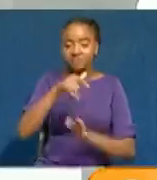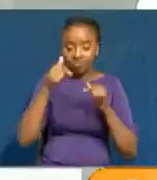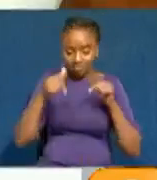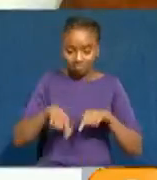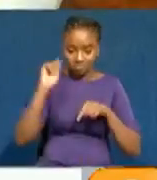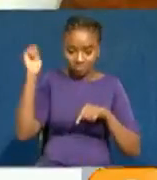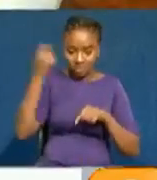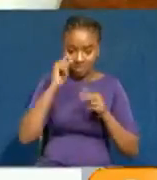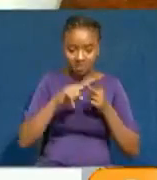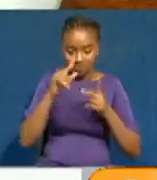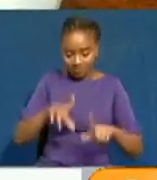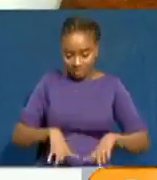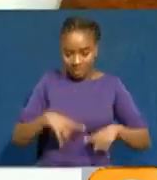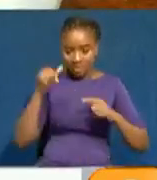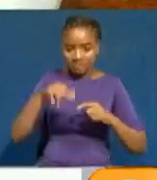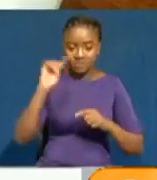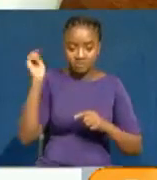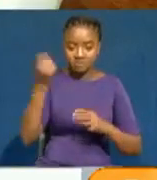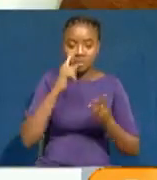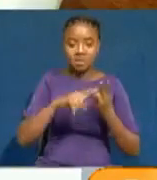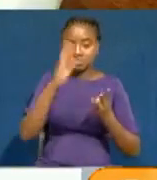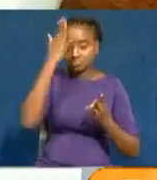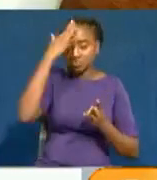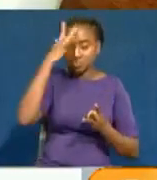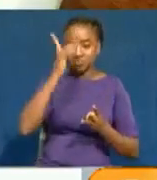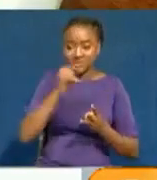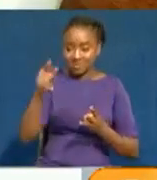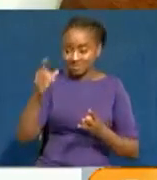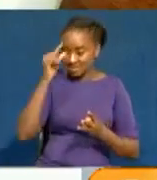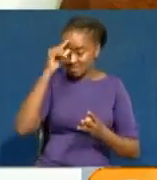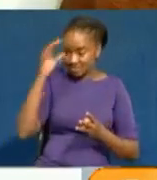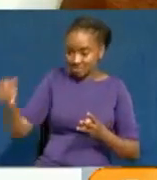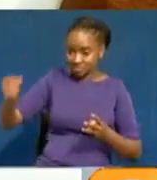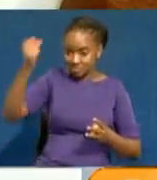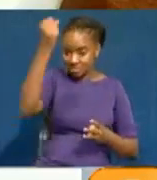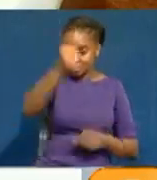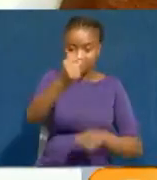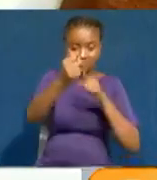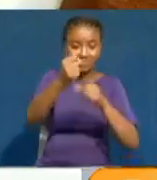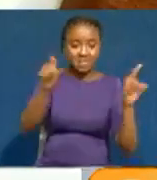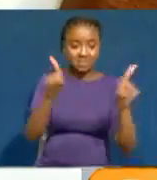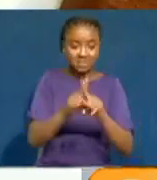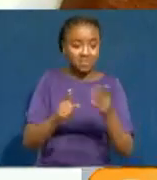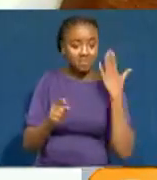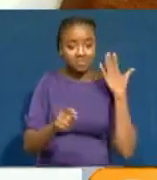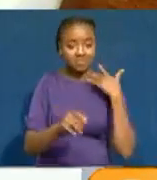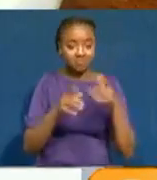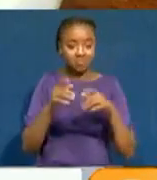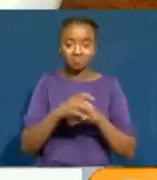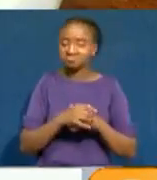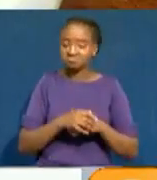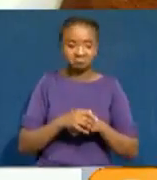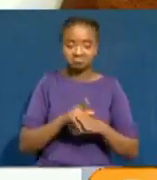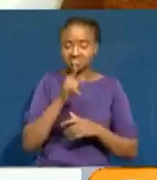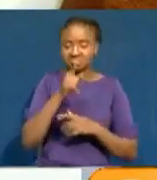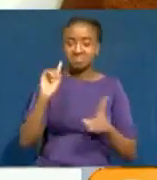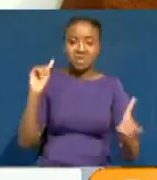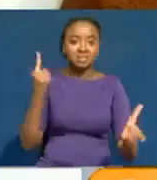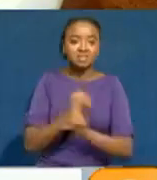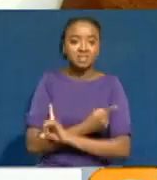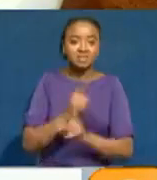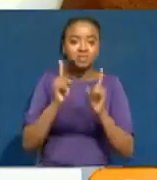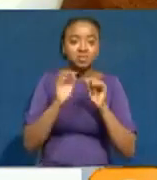Kenya. You know that the government that we elected is not the government ruling our country. And by the way, when you see even